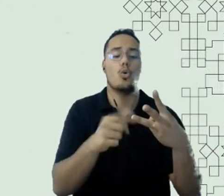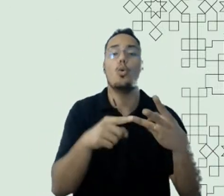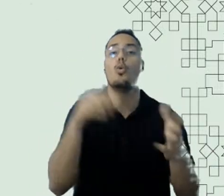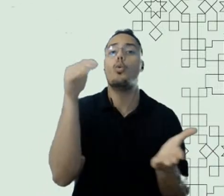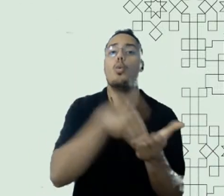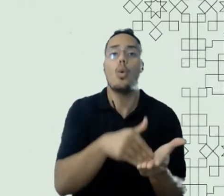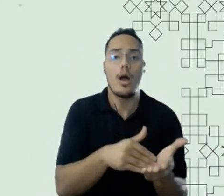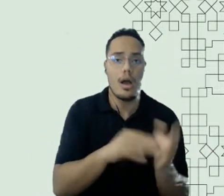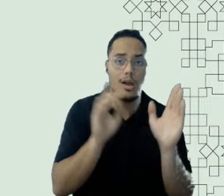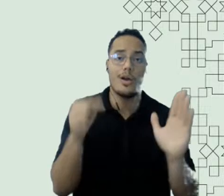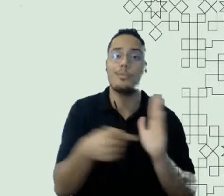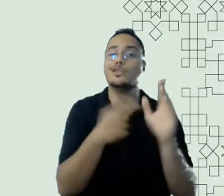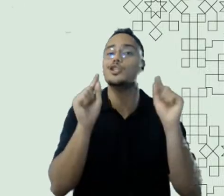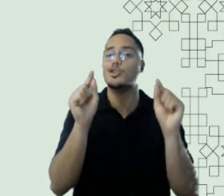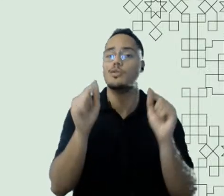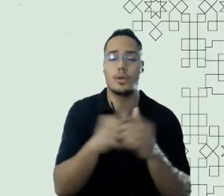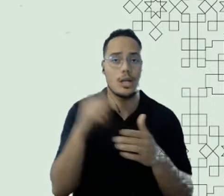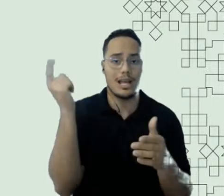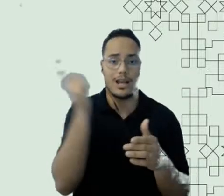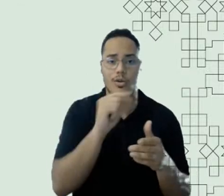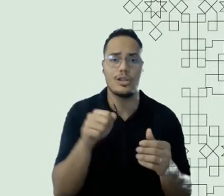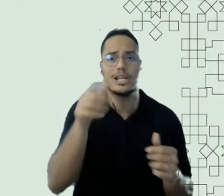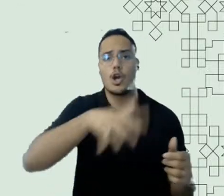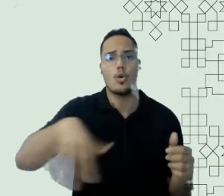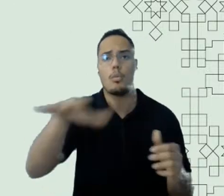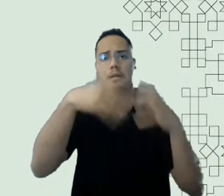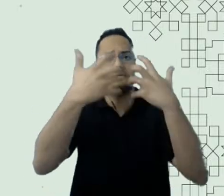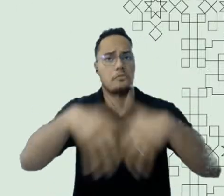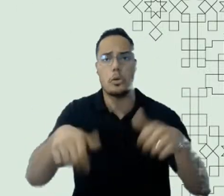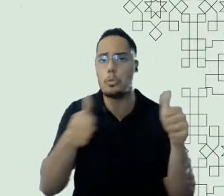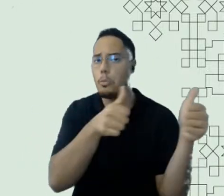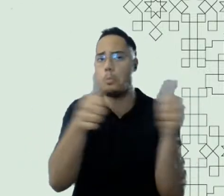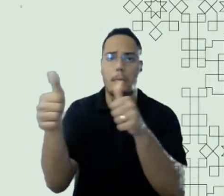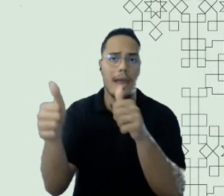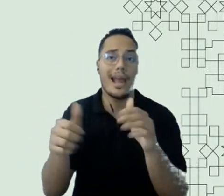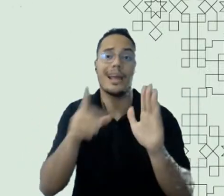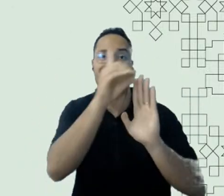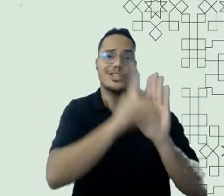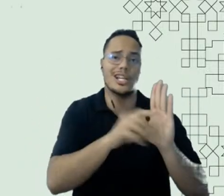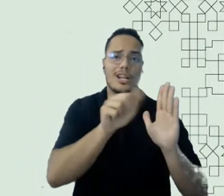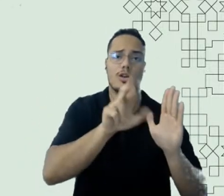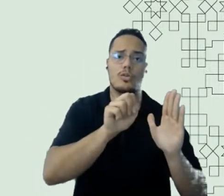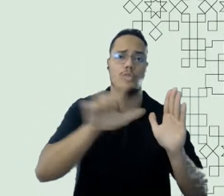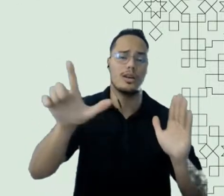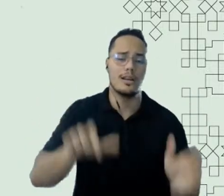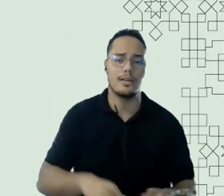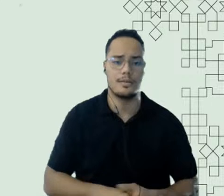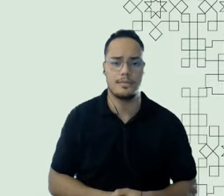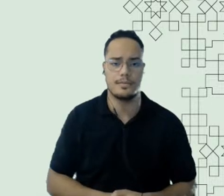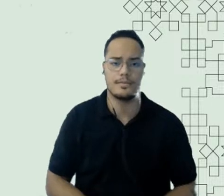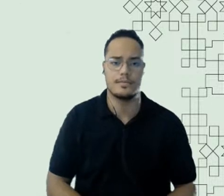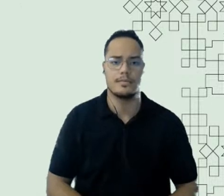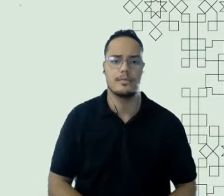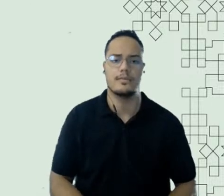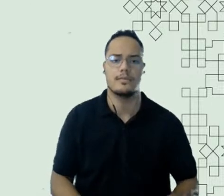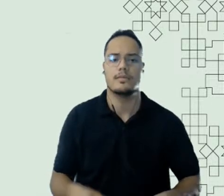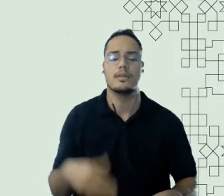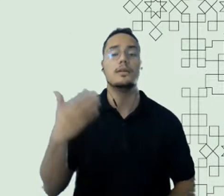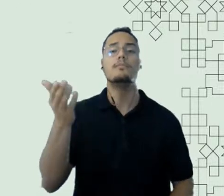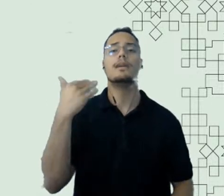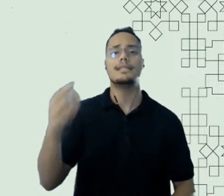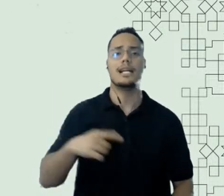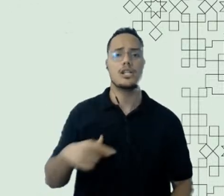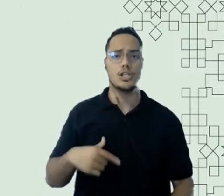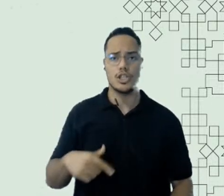for copyright owners. And actually, the point was really to add a piece. So this directive would be the missing piece, if